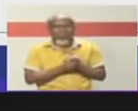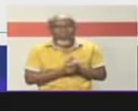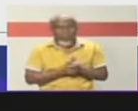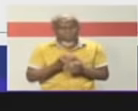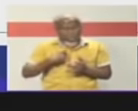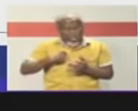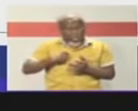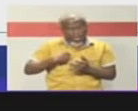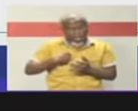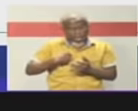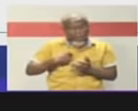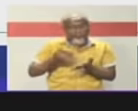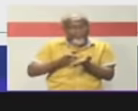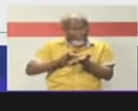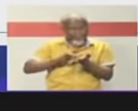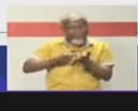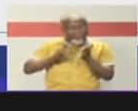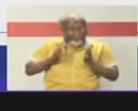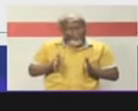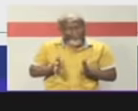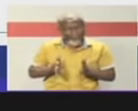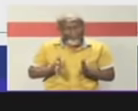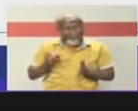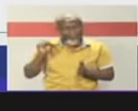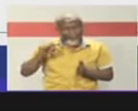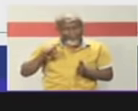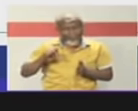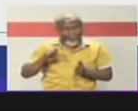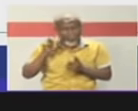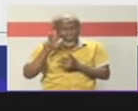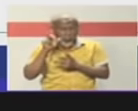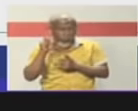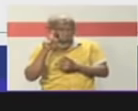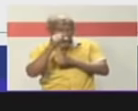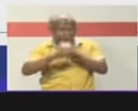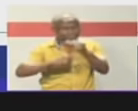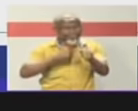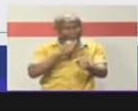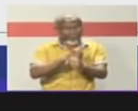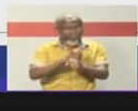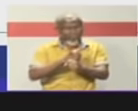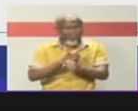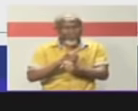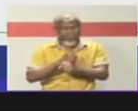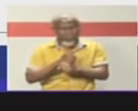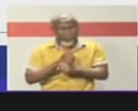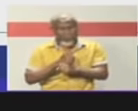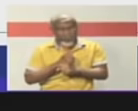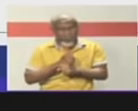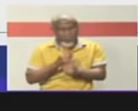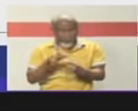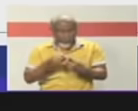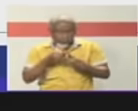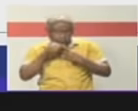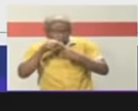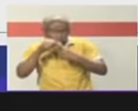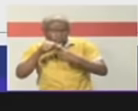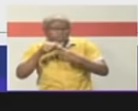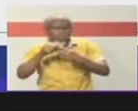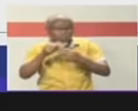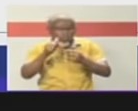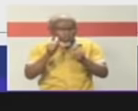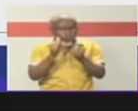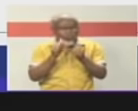I have 31 years of medical experience. 27 years I have been a specialist in the field of obstetrics and